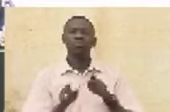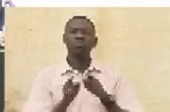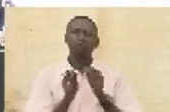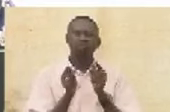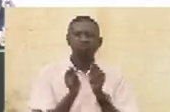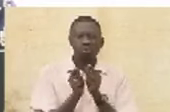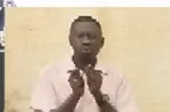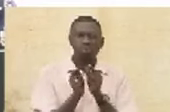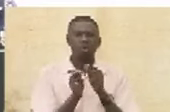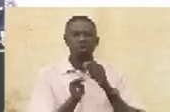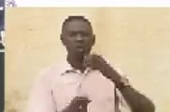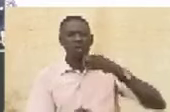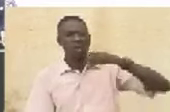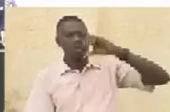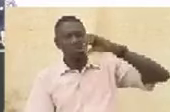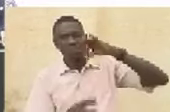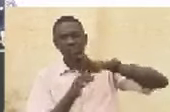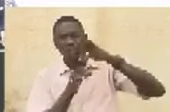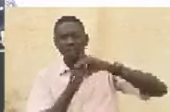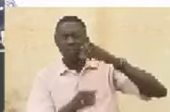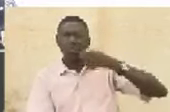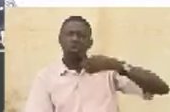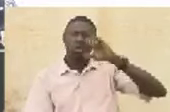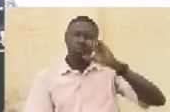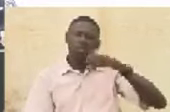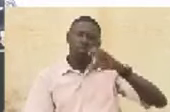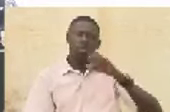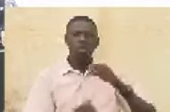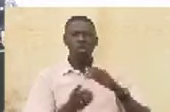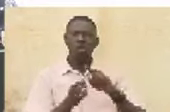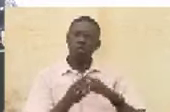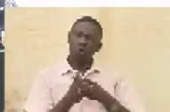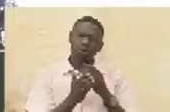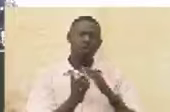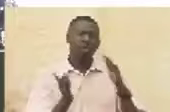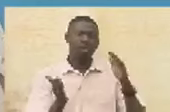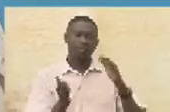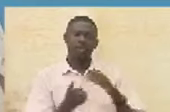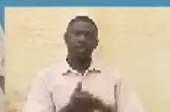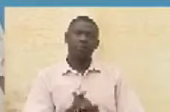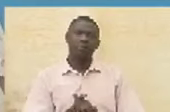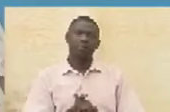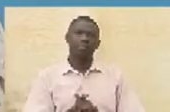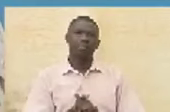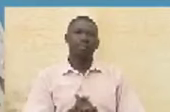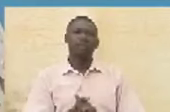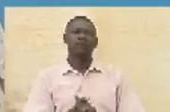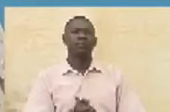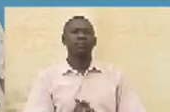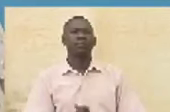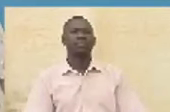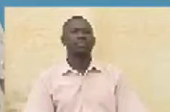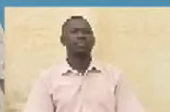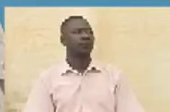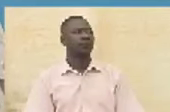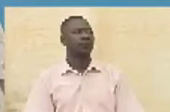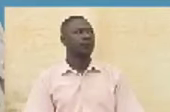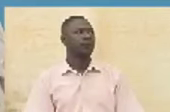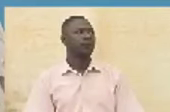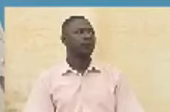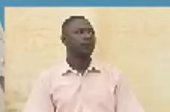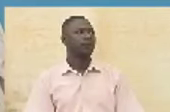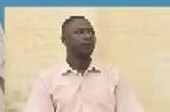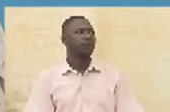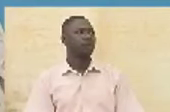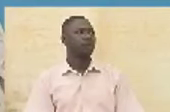bigger teacup? Foni mu jikandi mindan mesama ni ne ban fo warama ni ne ti mindan kaso warama le fa